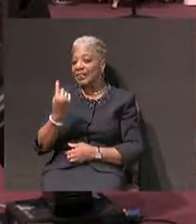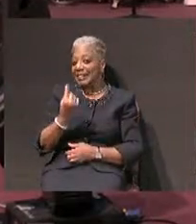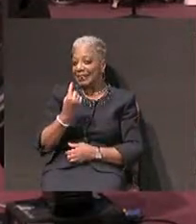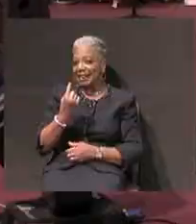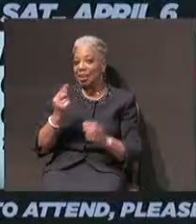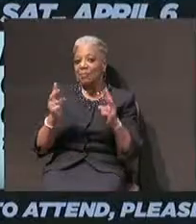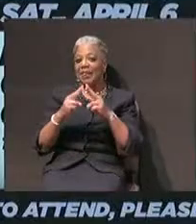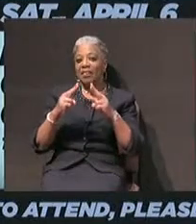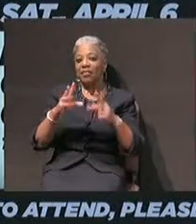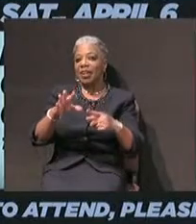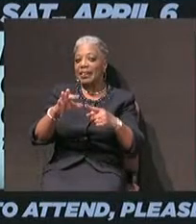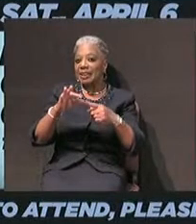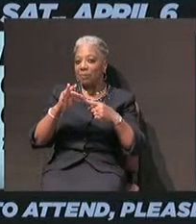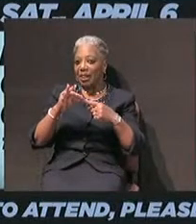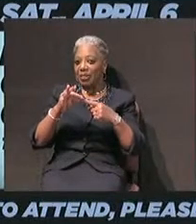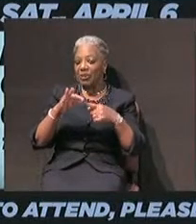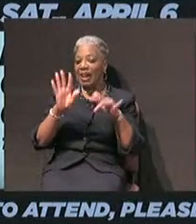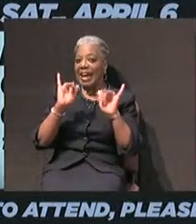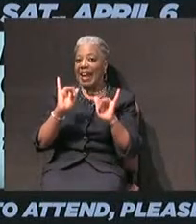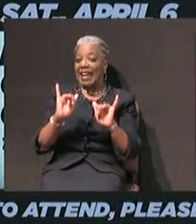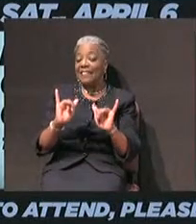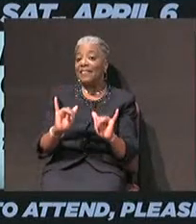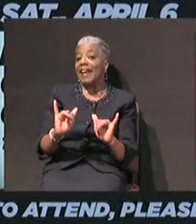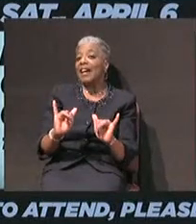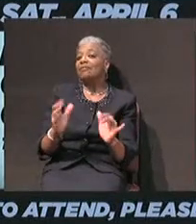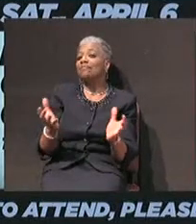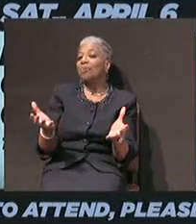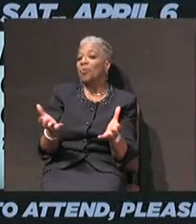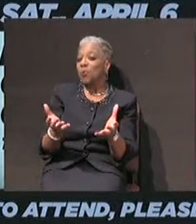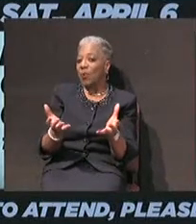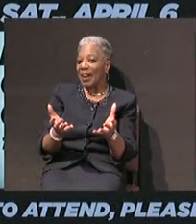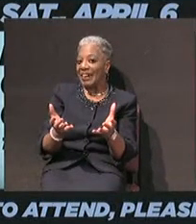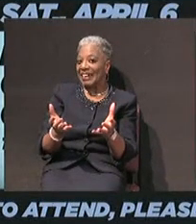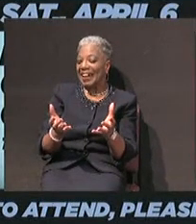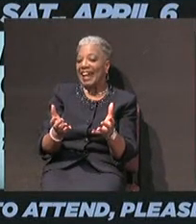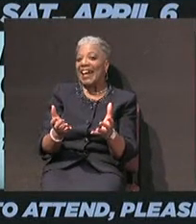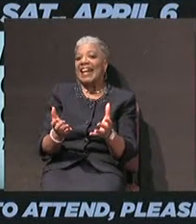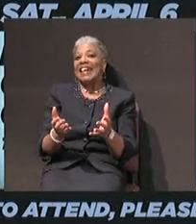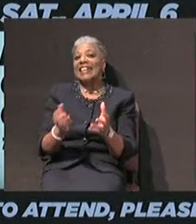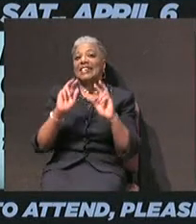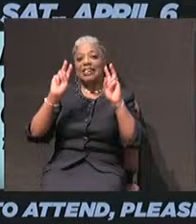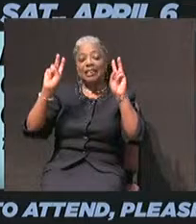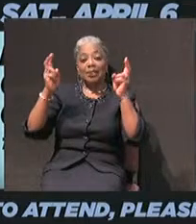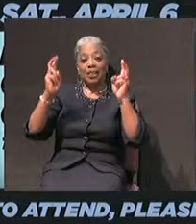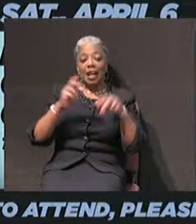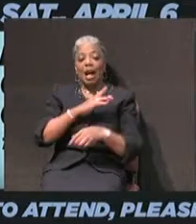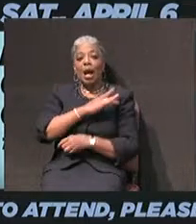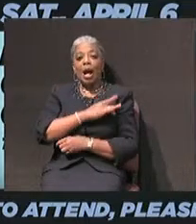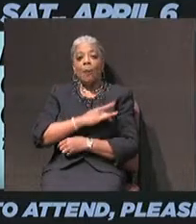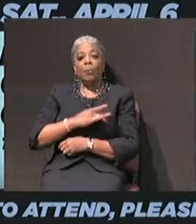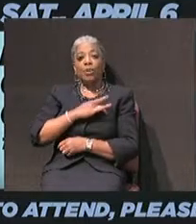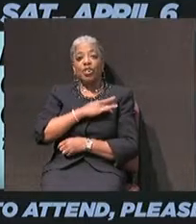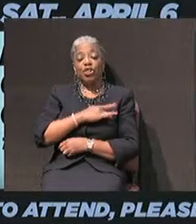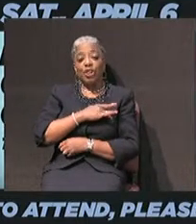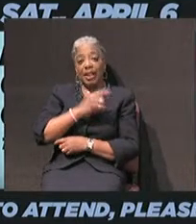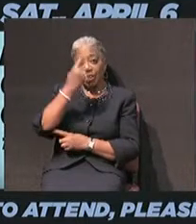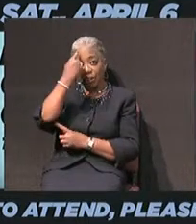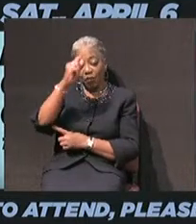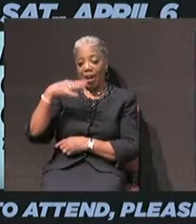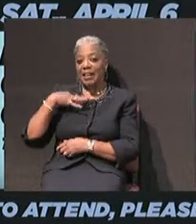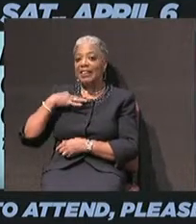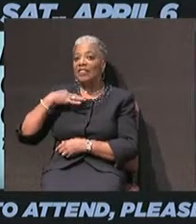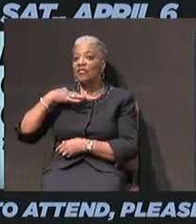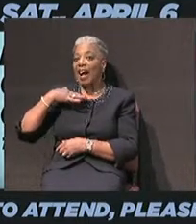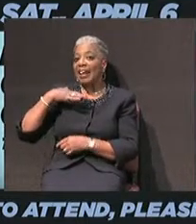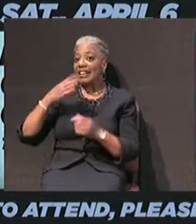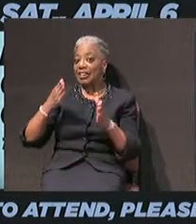the appreciation for our volunteer ministry. My name is Derek Carr, and I'm a volunteer coordinator for the Louisville campus, and we are so excited and